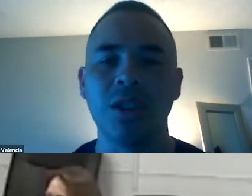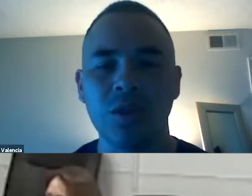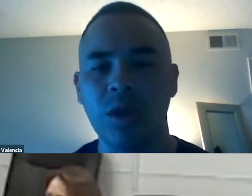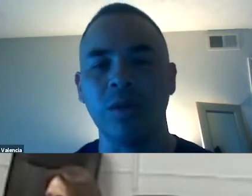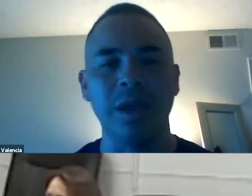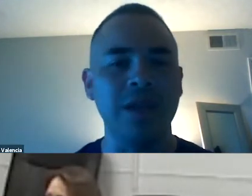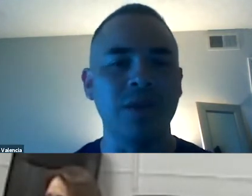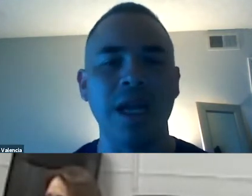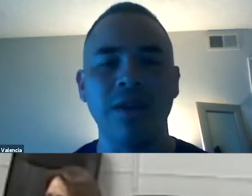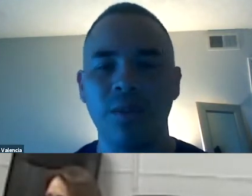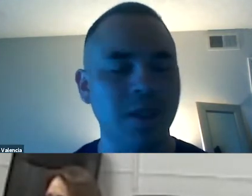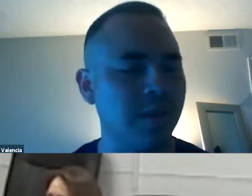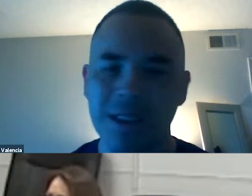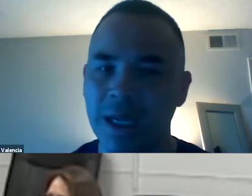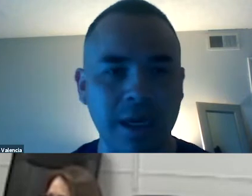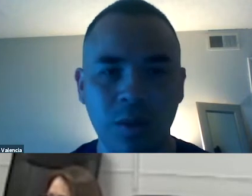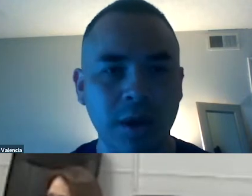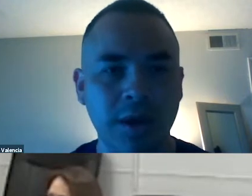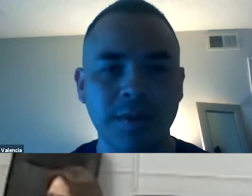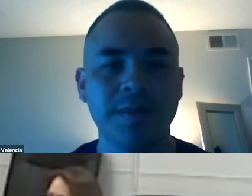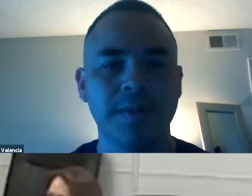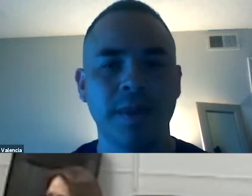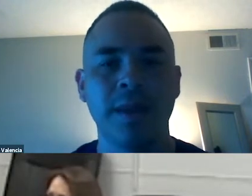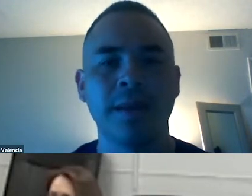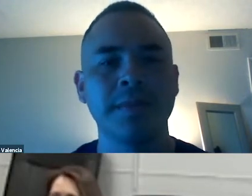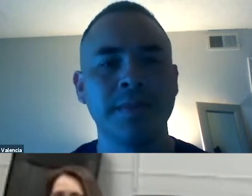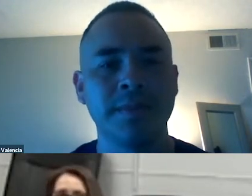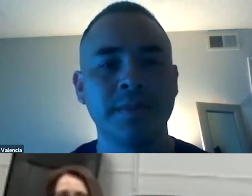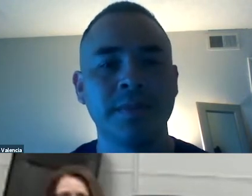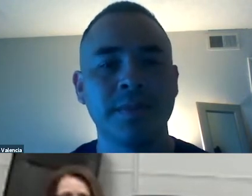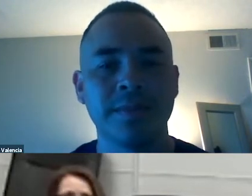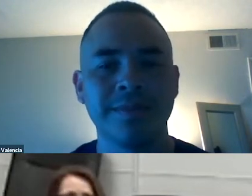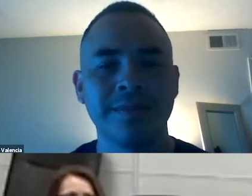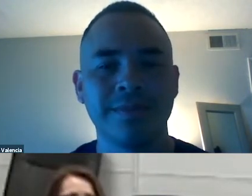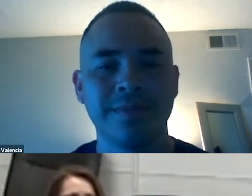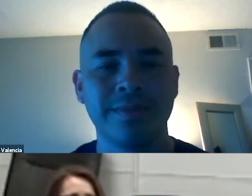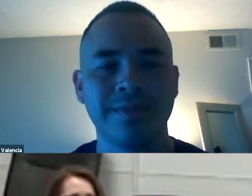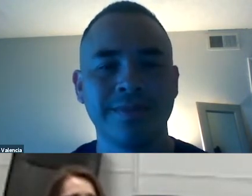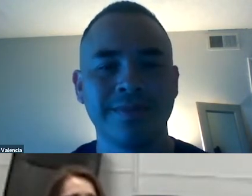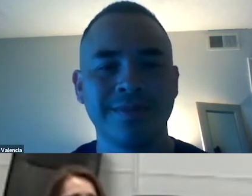in, and try to leave with that information. It's not gonna work.